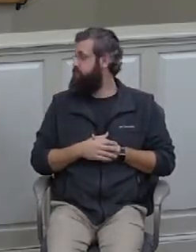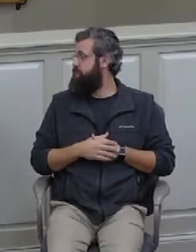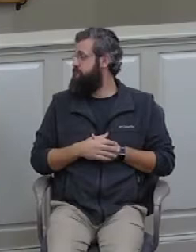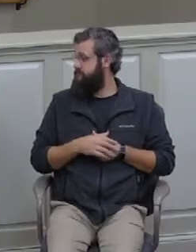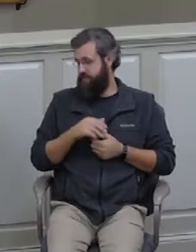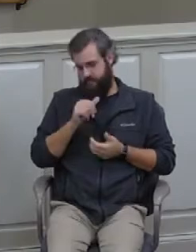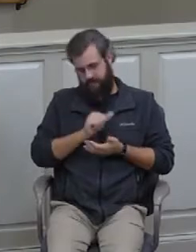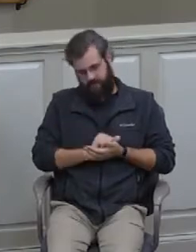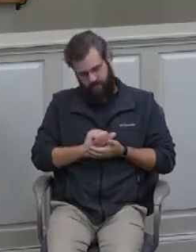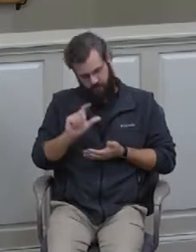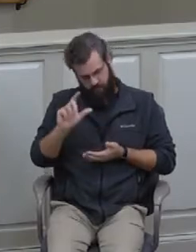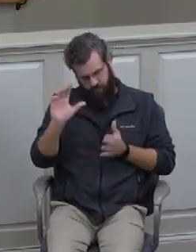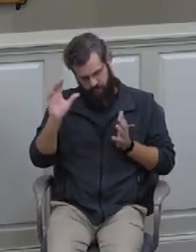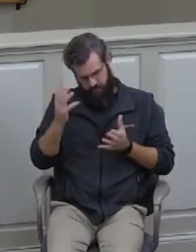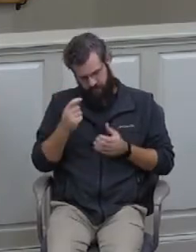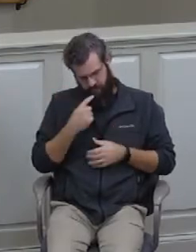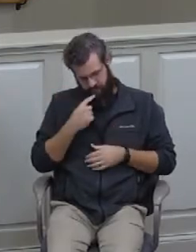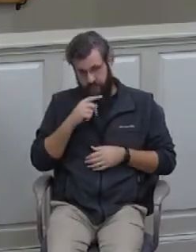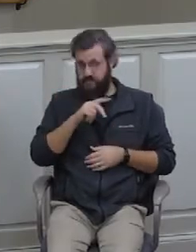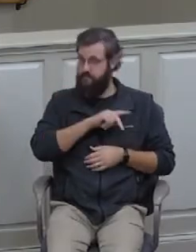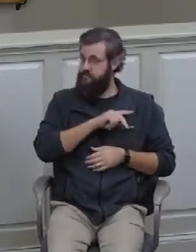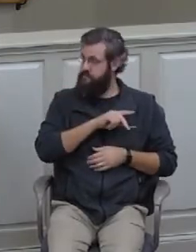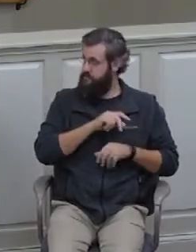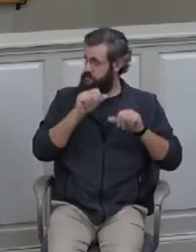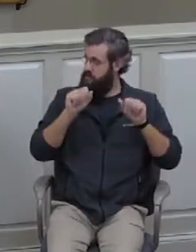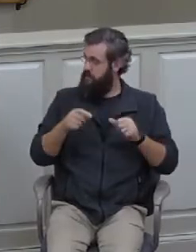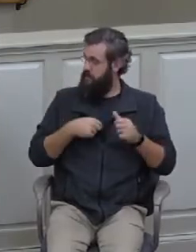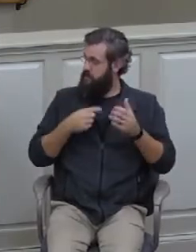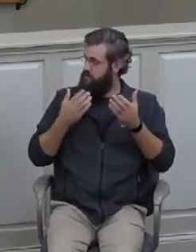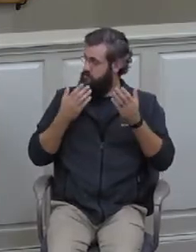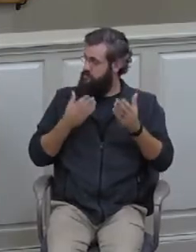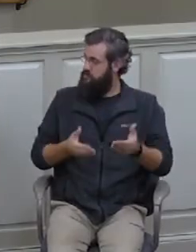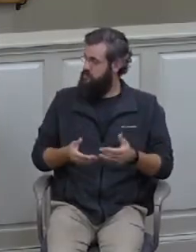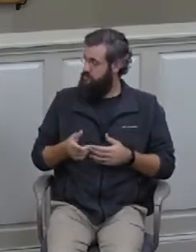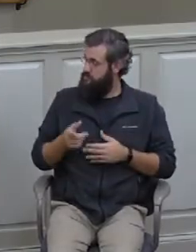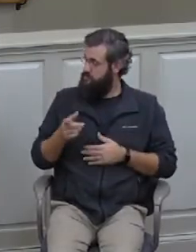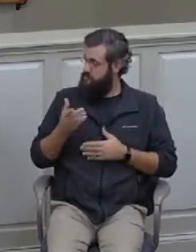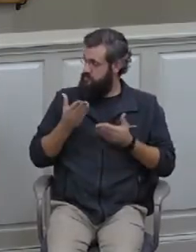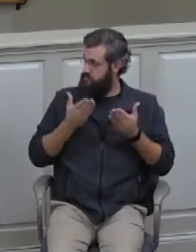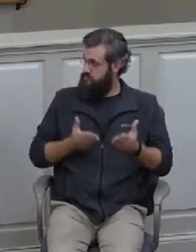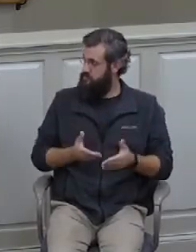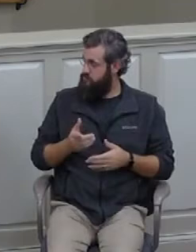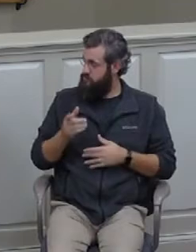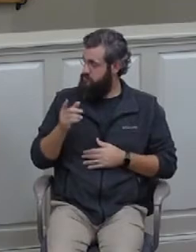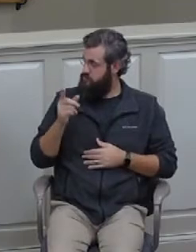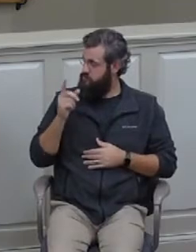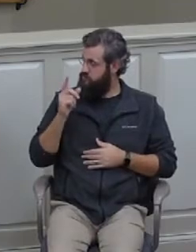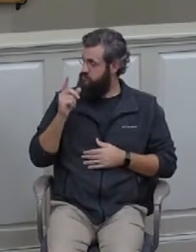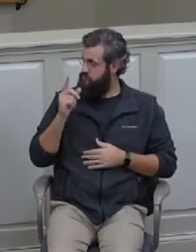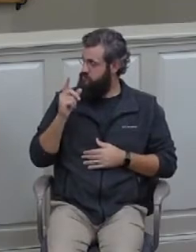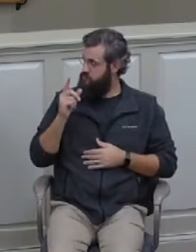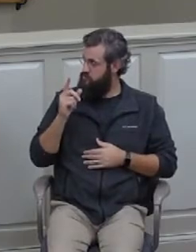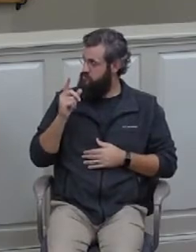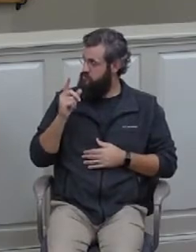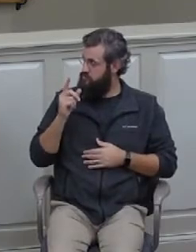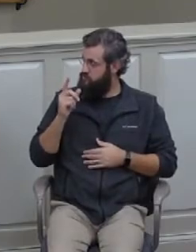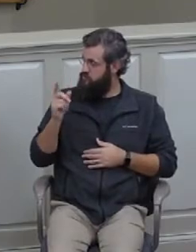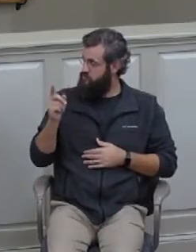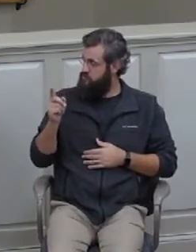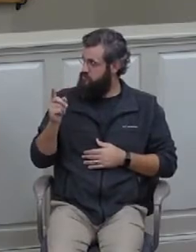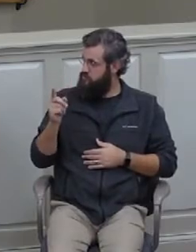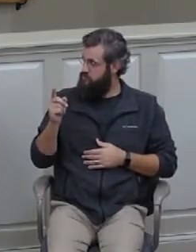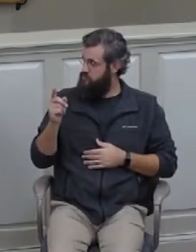that's all I have to say about that. May I suggest that you get those in front of the